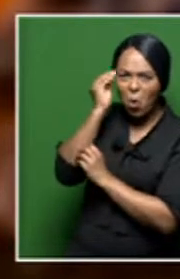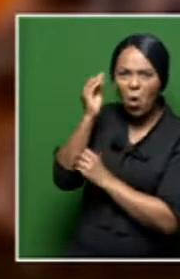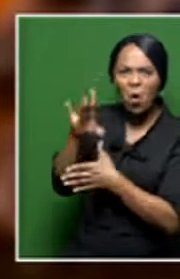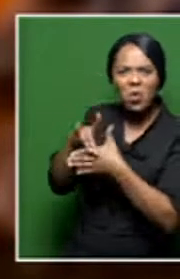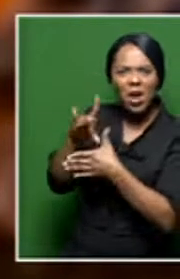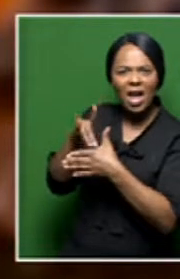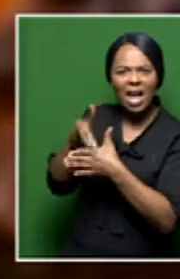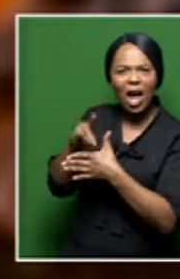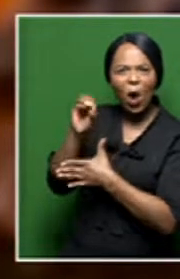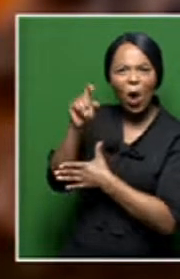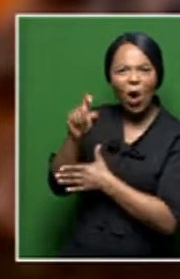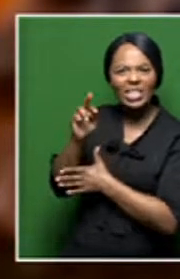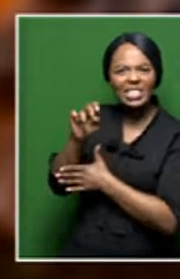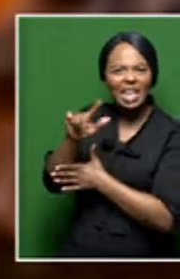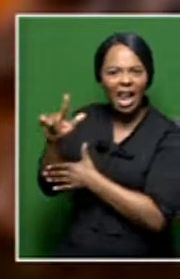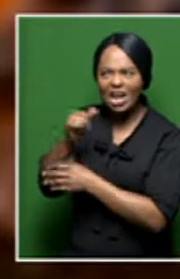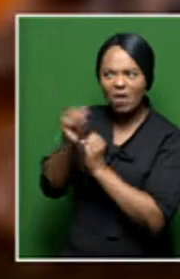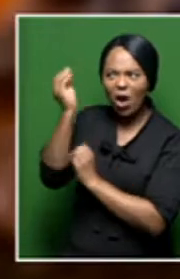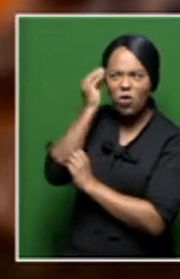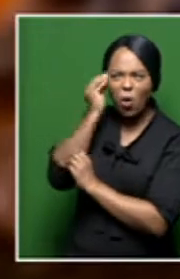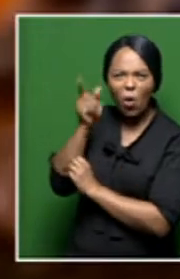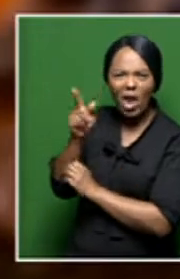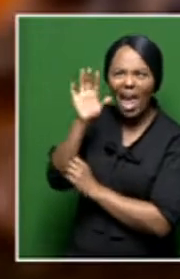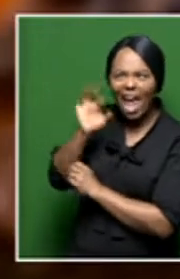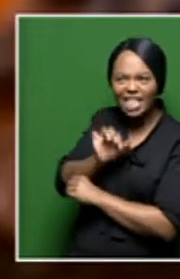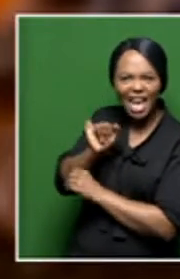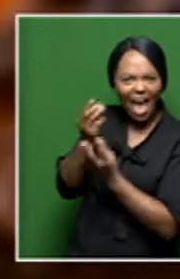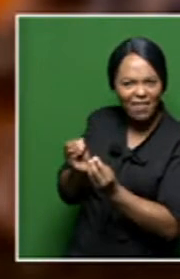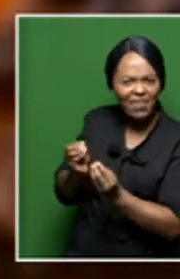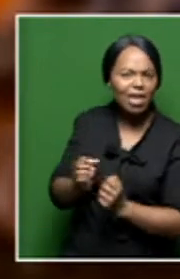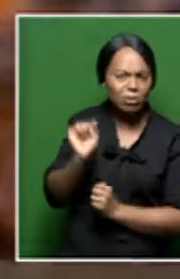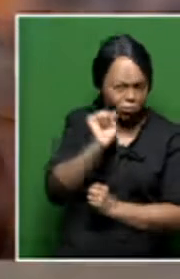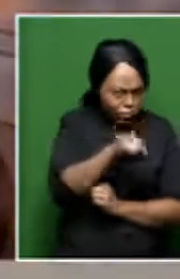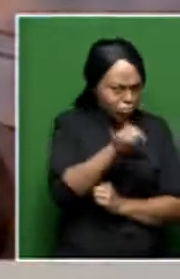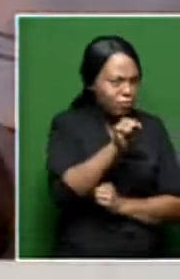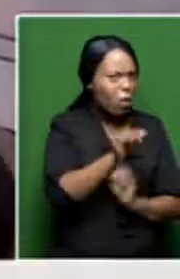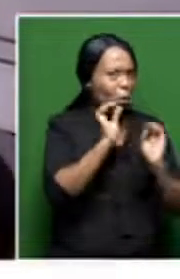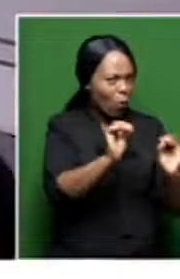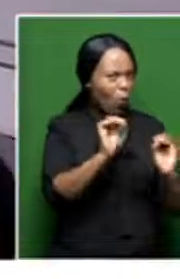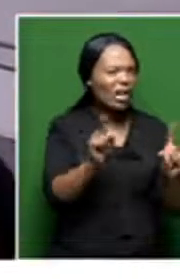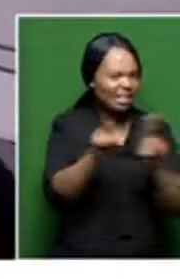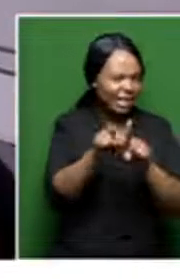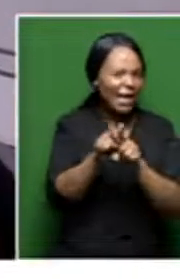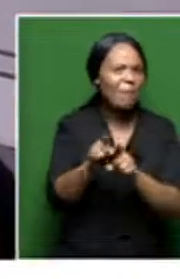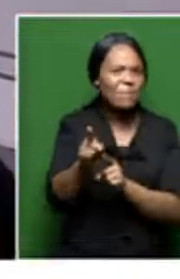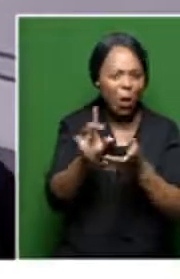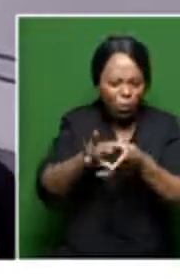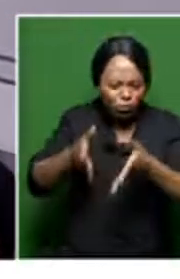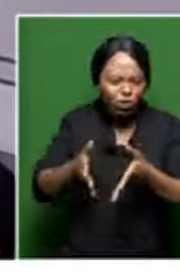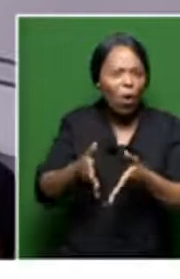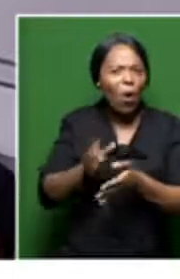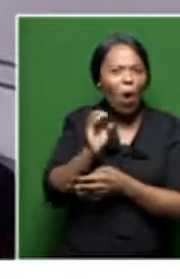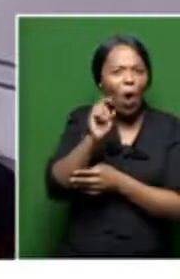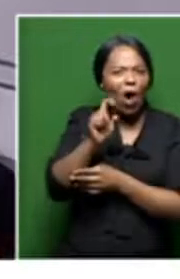Yeah. So just briefly take us through how would you prepare it? Yeah, I mean, so basically you do it the same way you do an oxtail. Yes. Except, instead